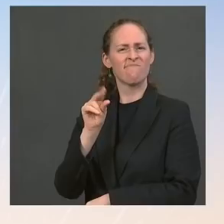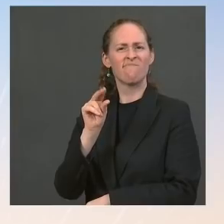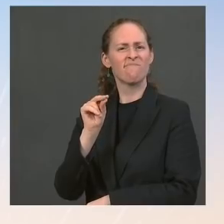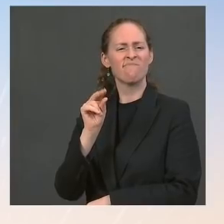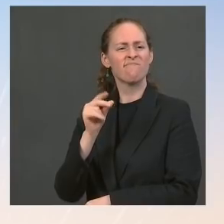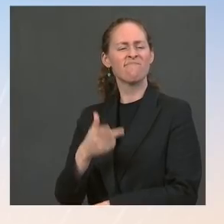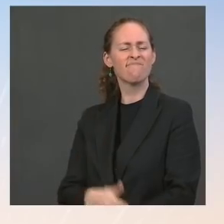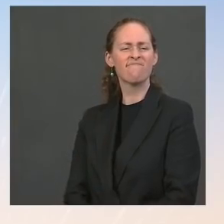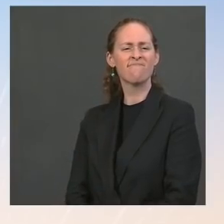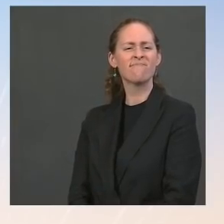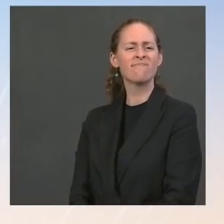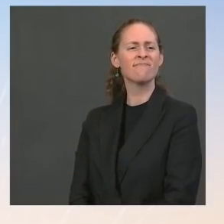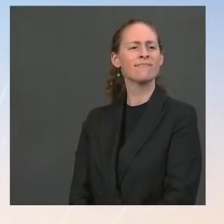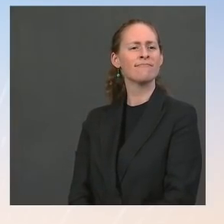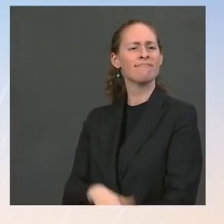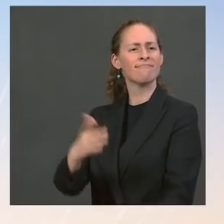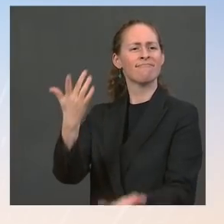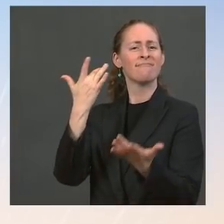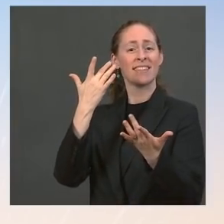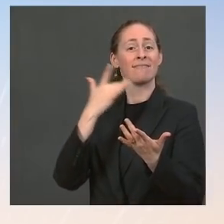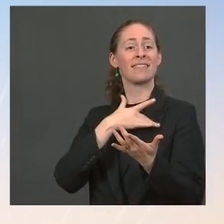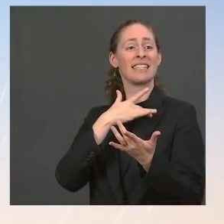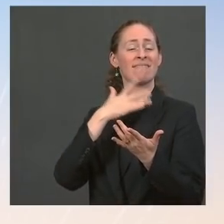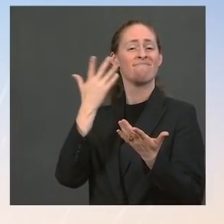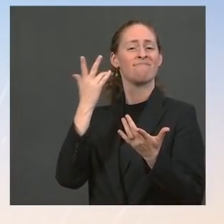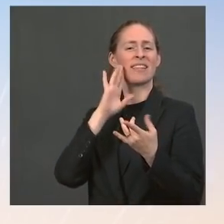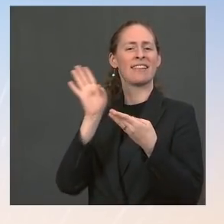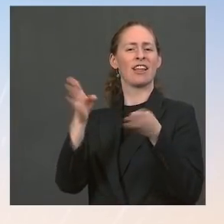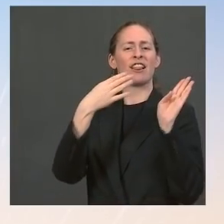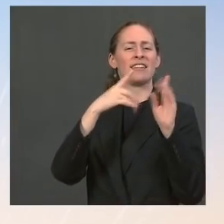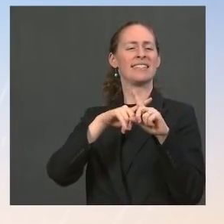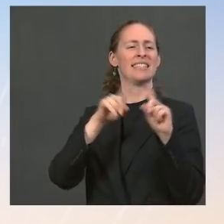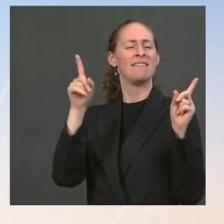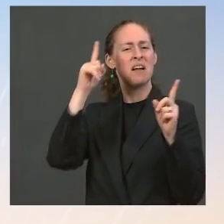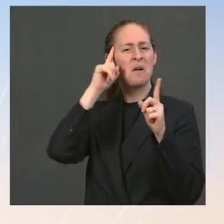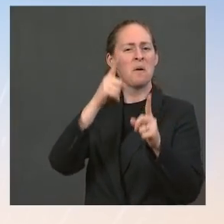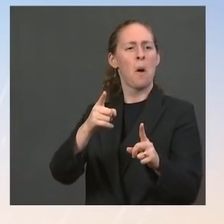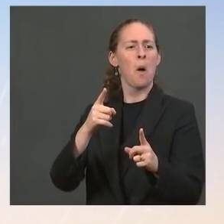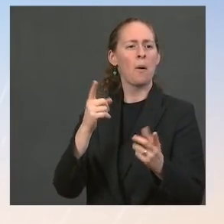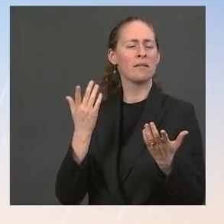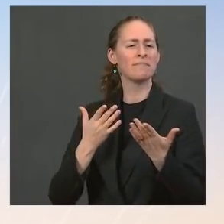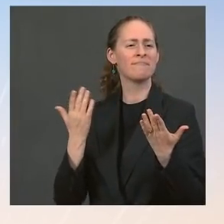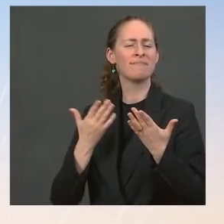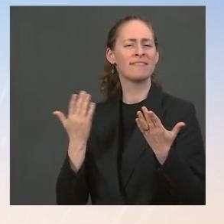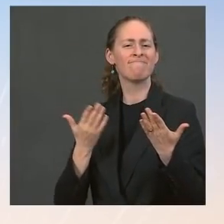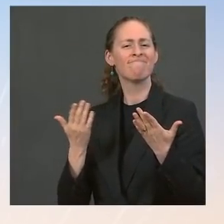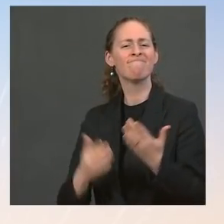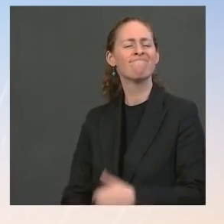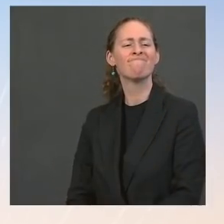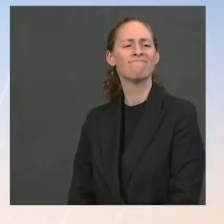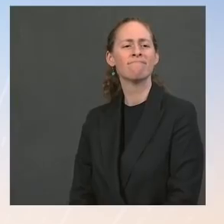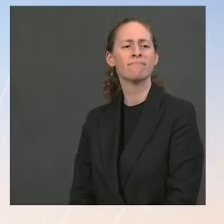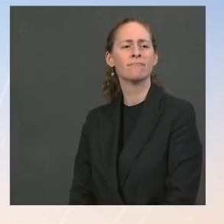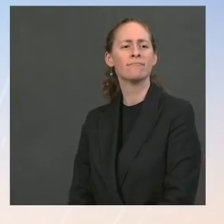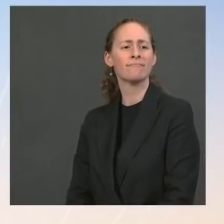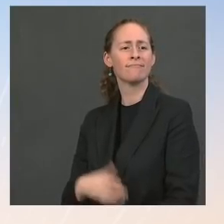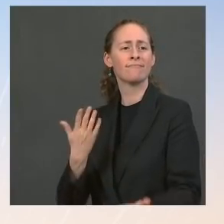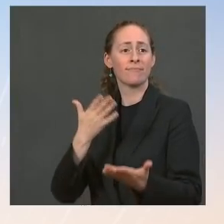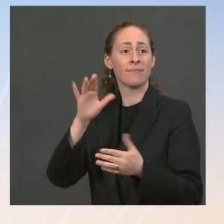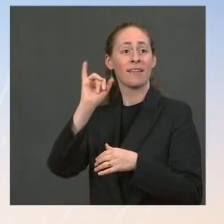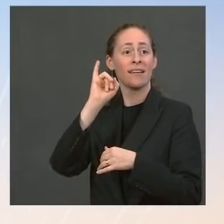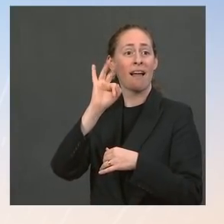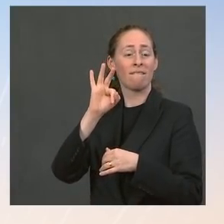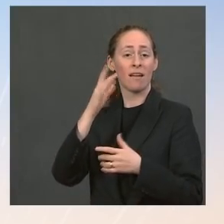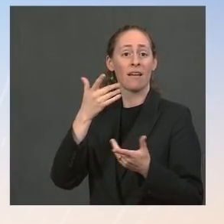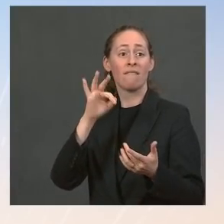this political point at the potential risk of default for the U.S. economy. Well, I think that's a bit